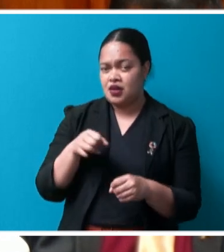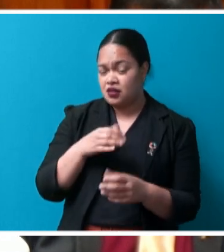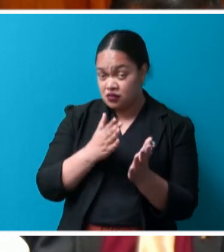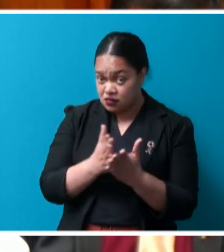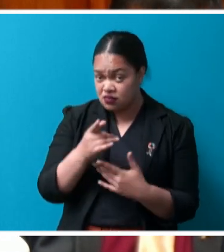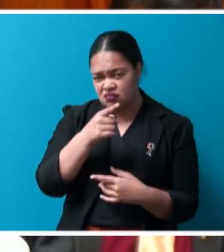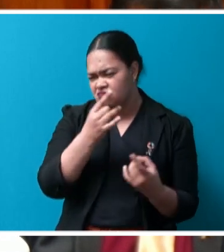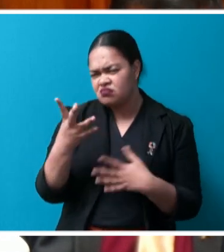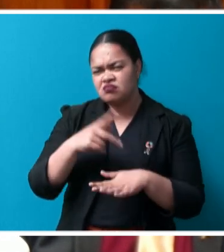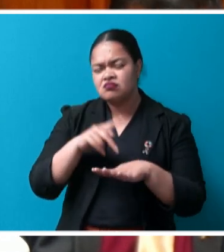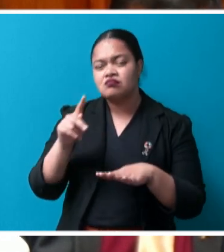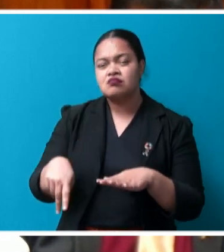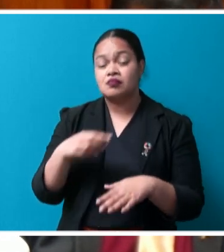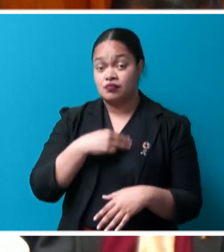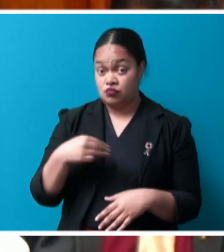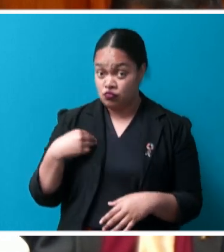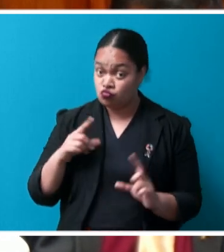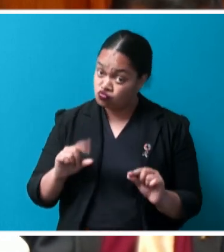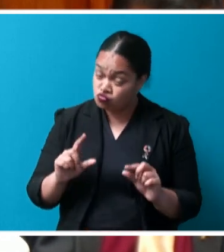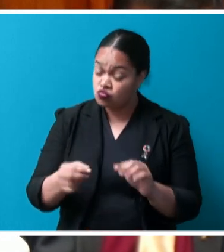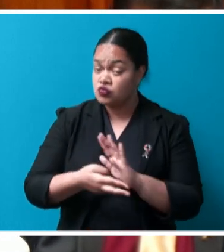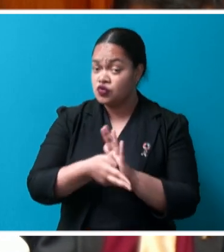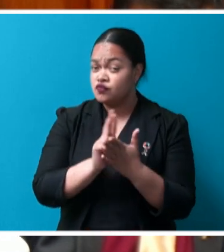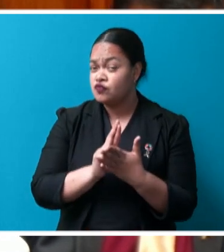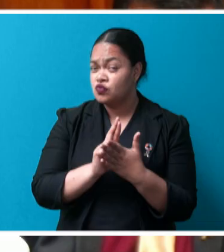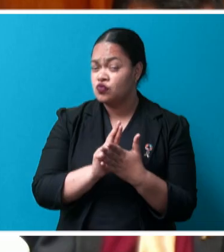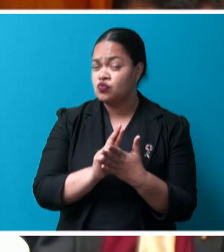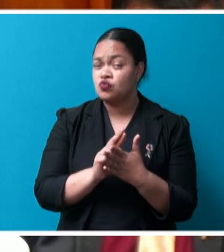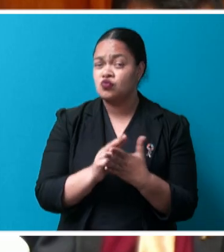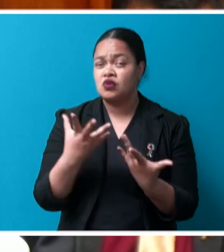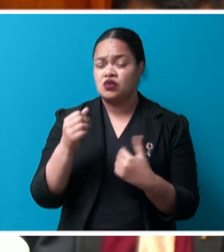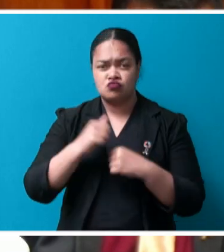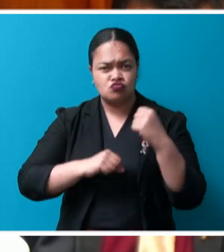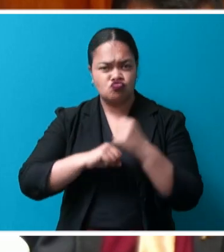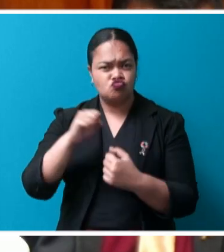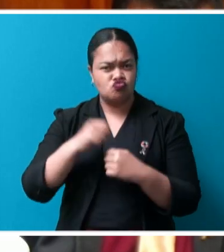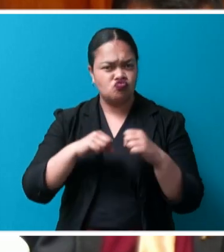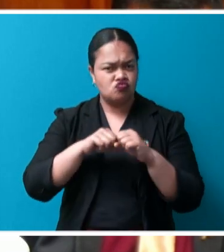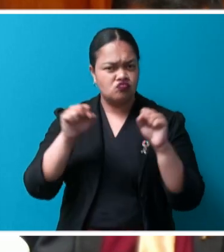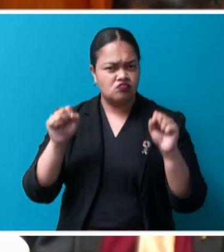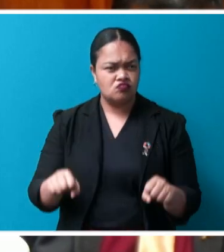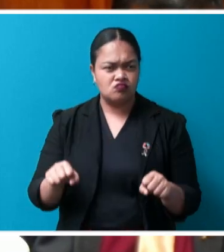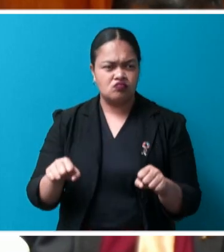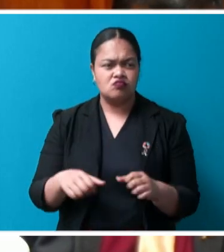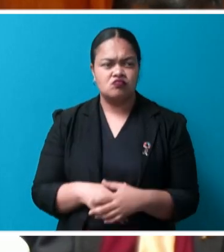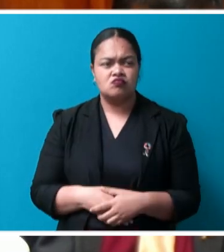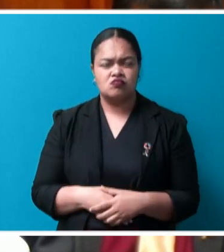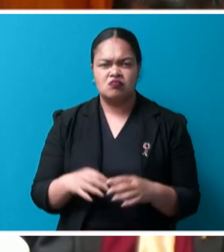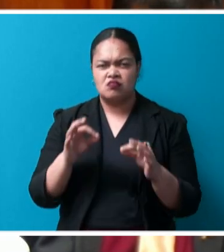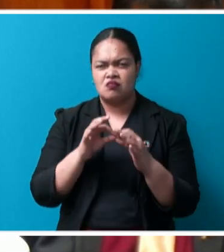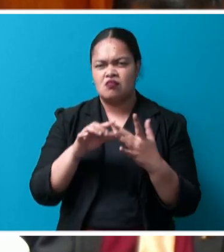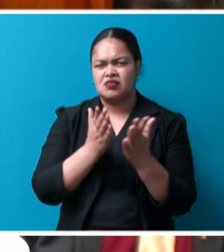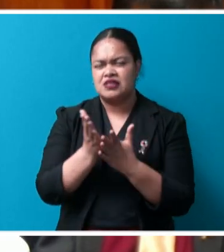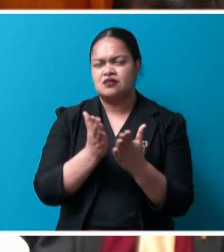inform Parliament whether the Ministry is undertaking a review or restructuring the Fiji pharmaceutical and biomedical services to